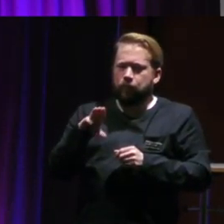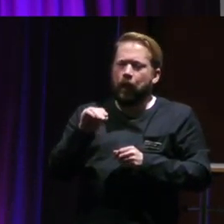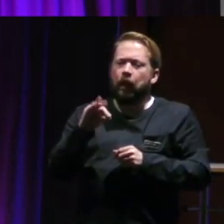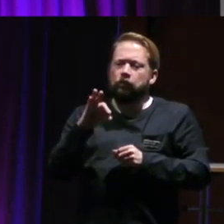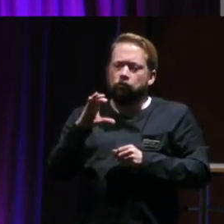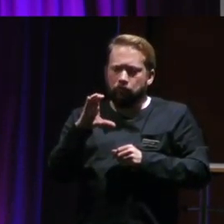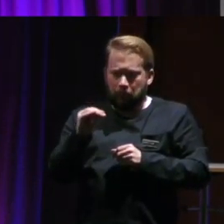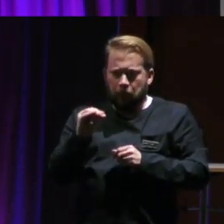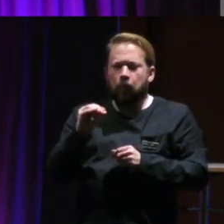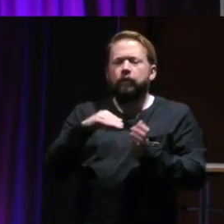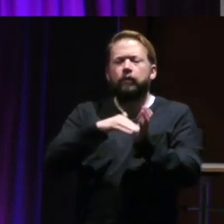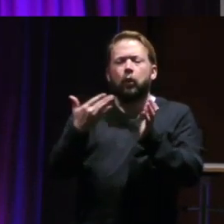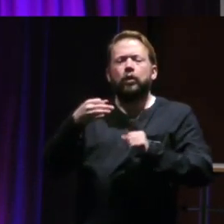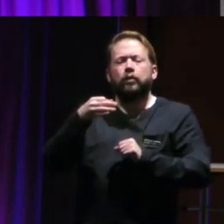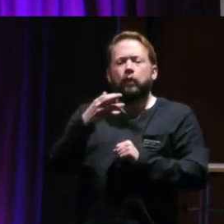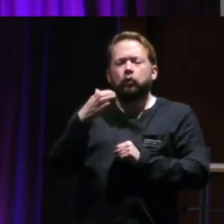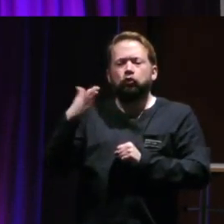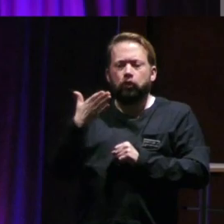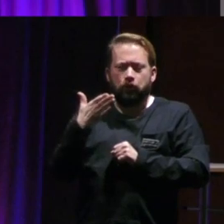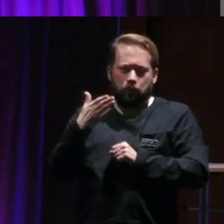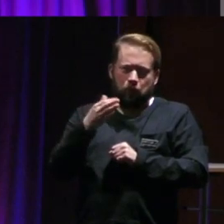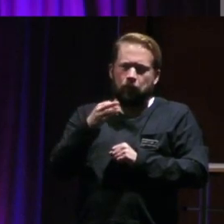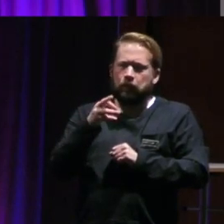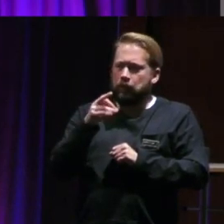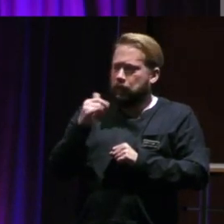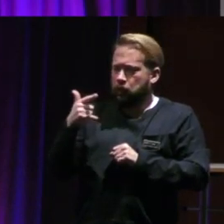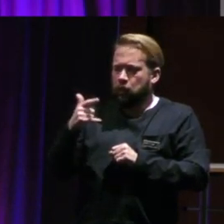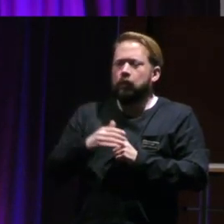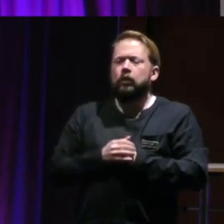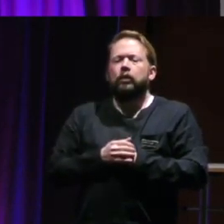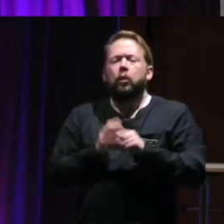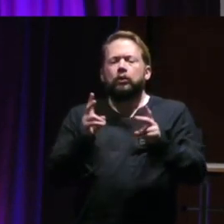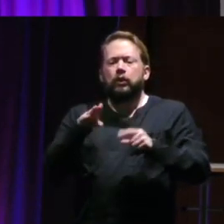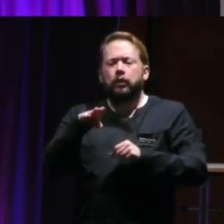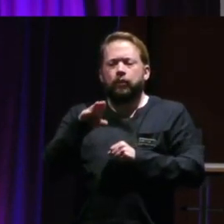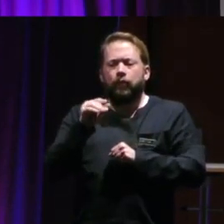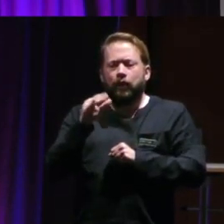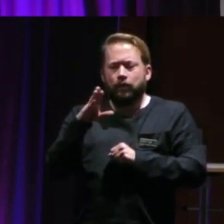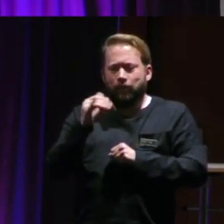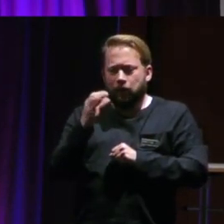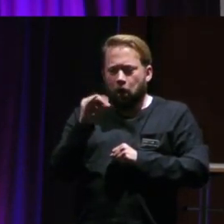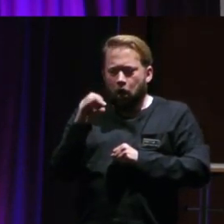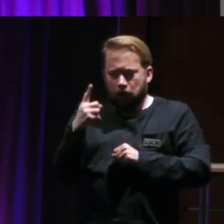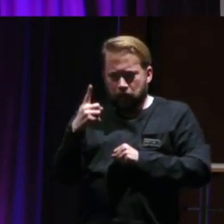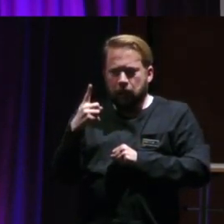You're welcome. And Mikhail Barsikin, who is...